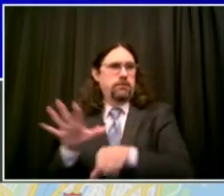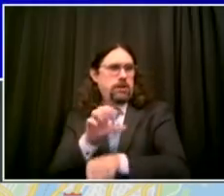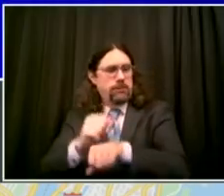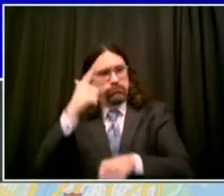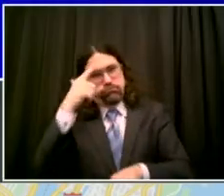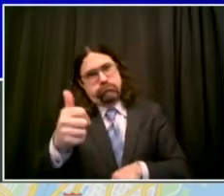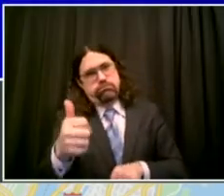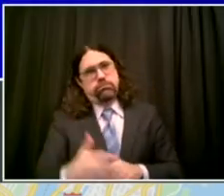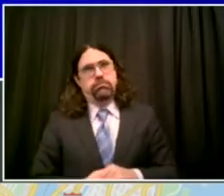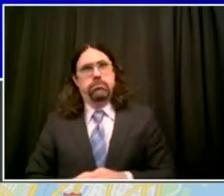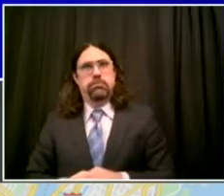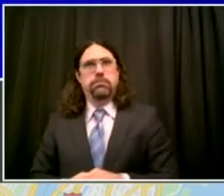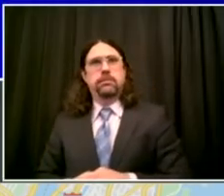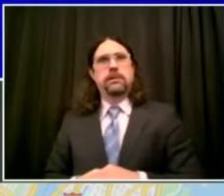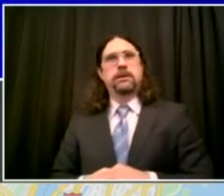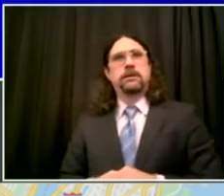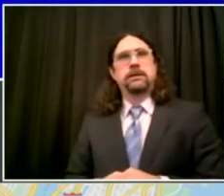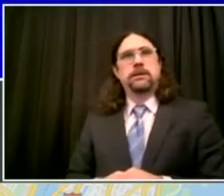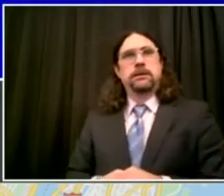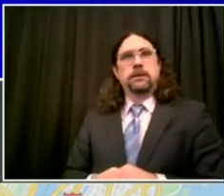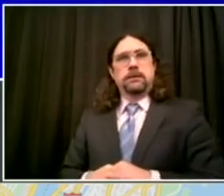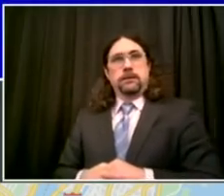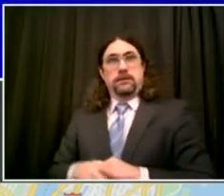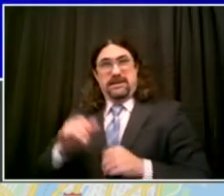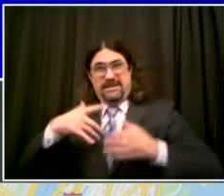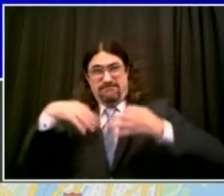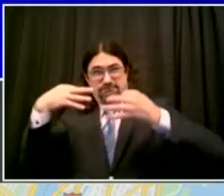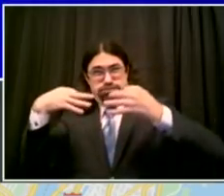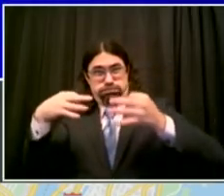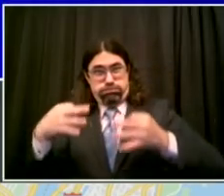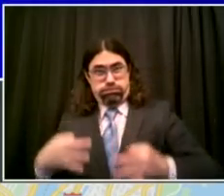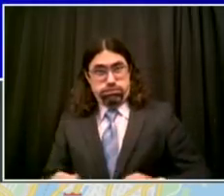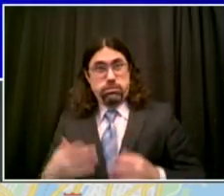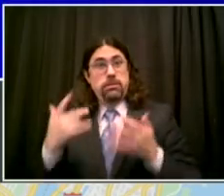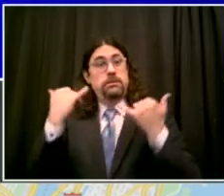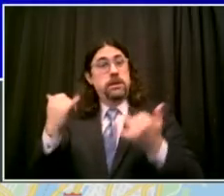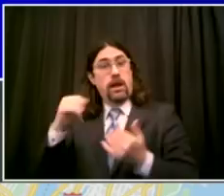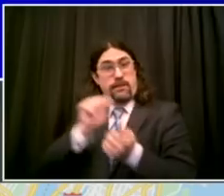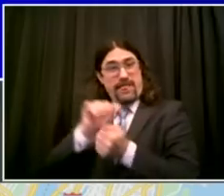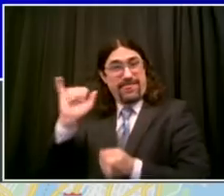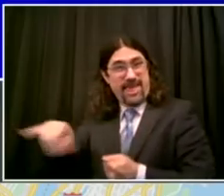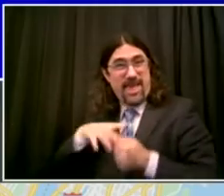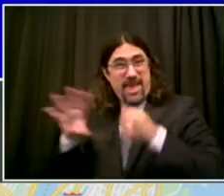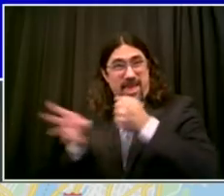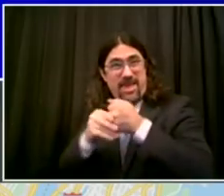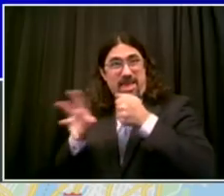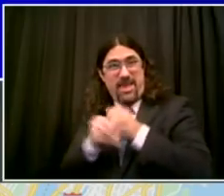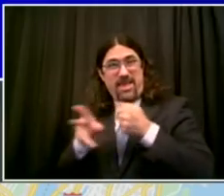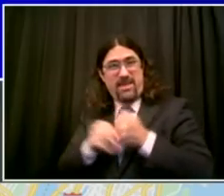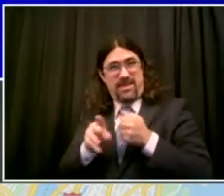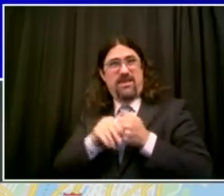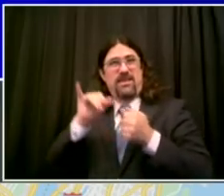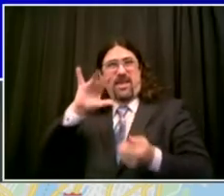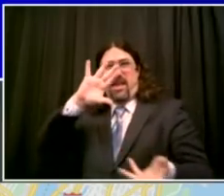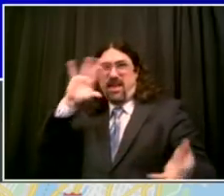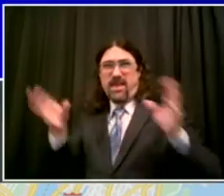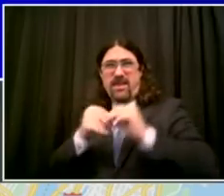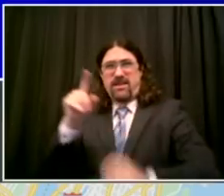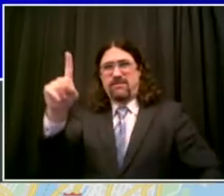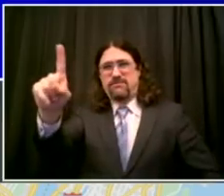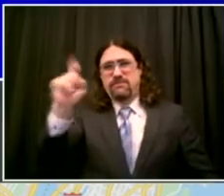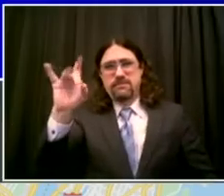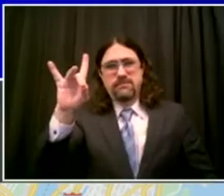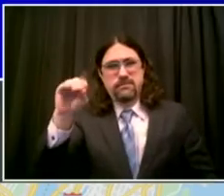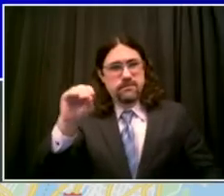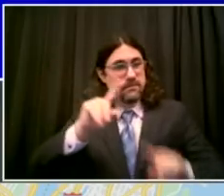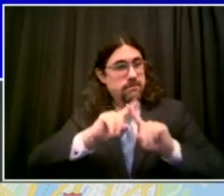sites available for testing New Yorkers by the end of June. And now we are already well above